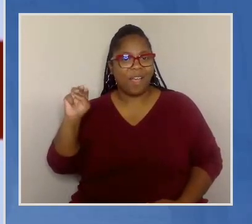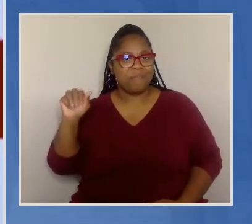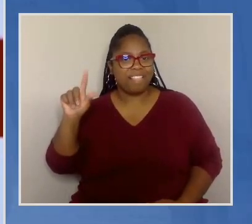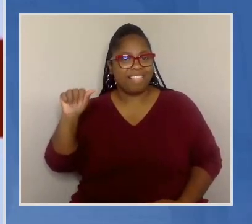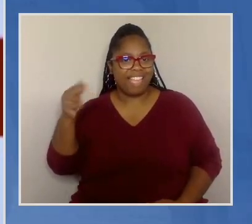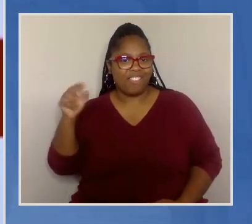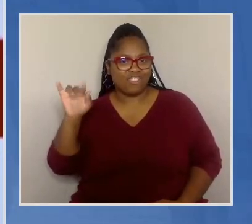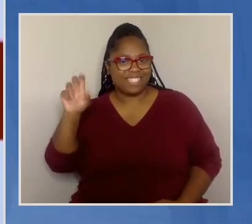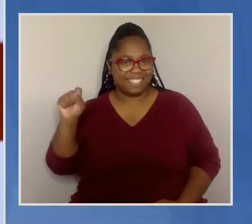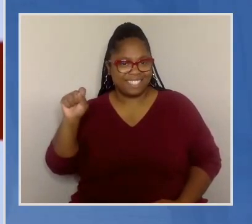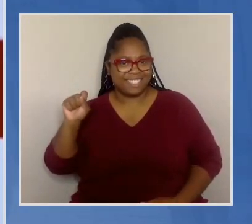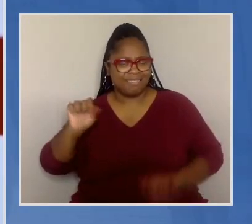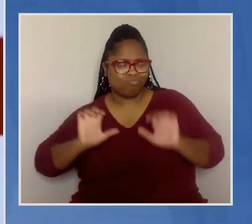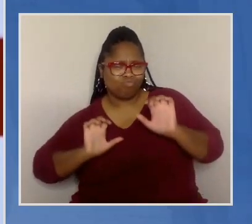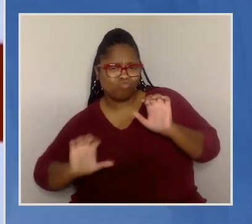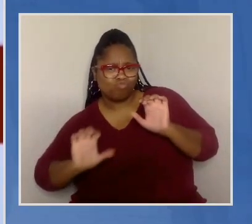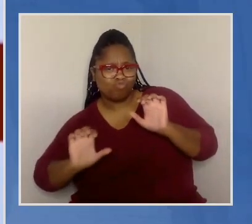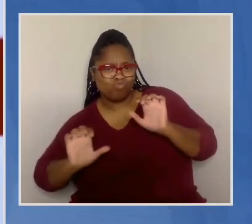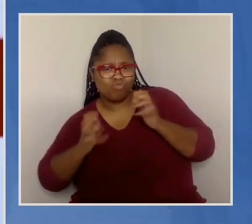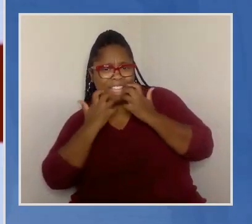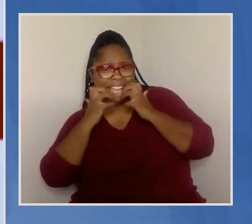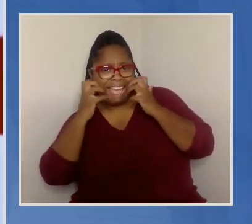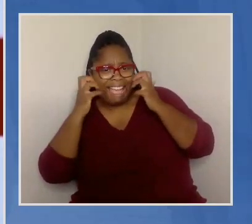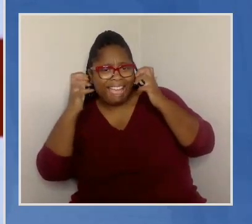Kamala Harris.